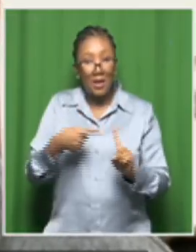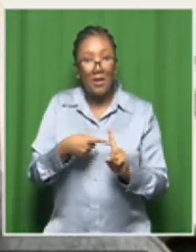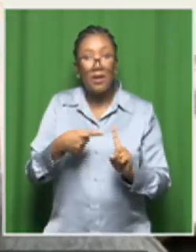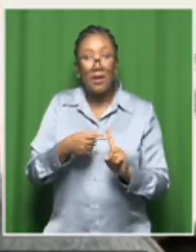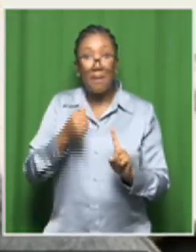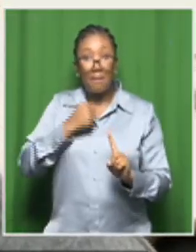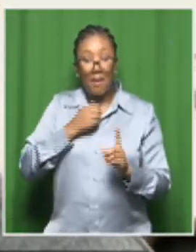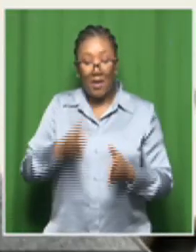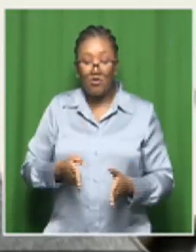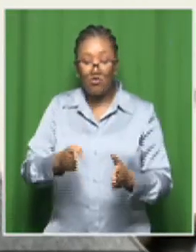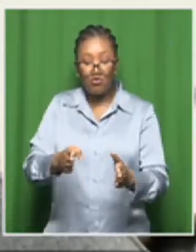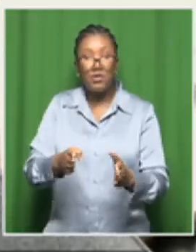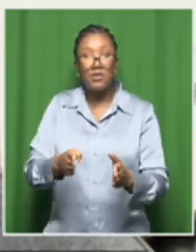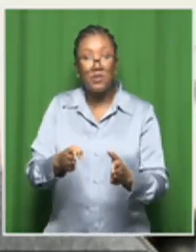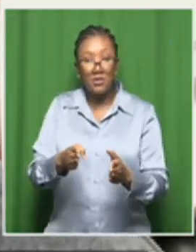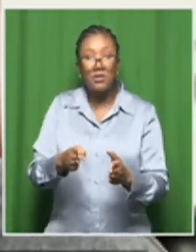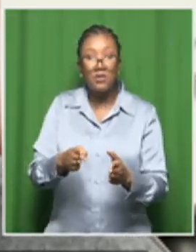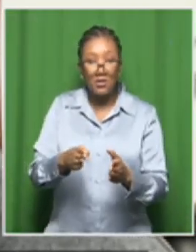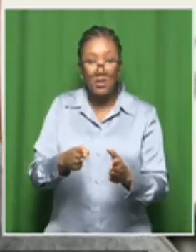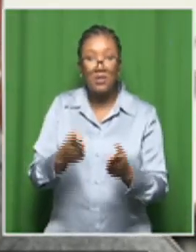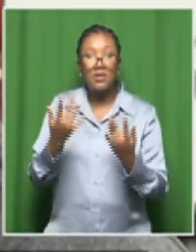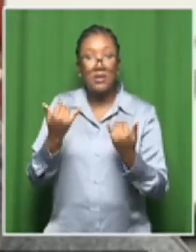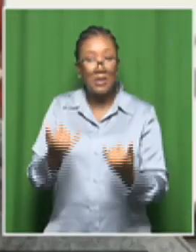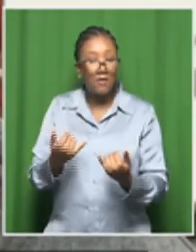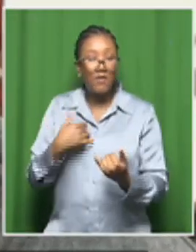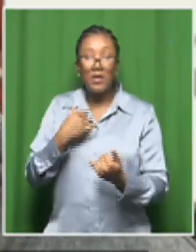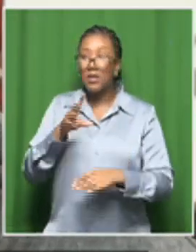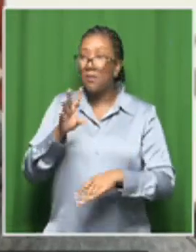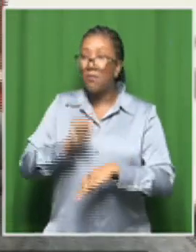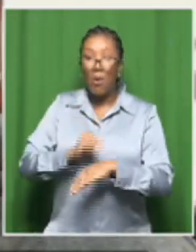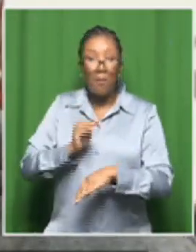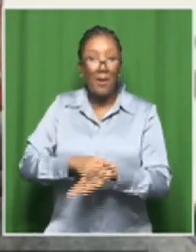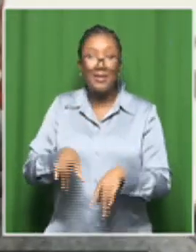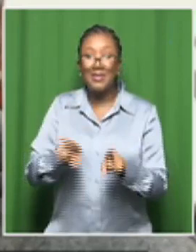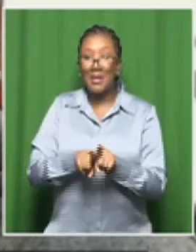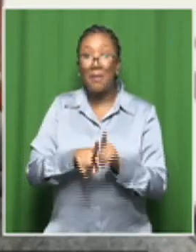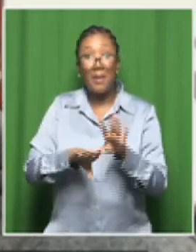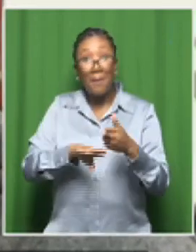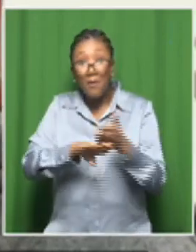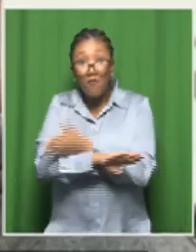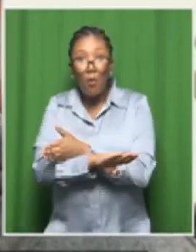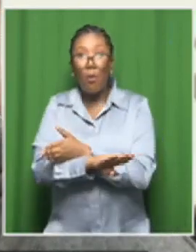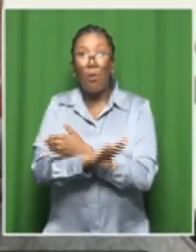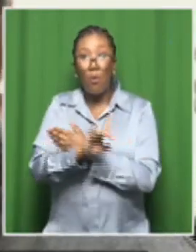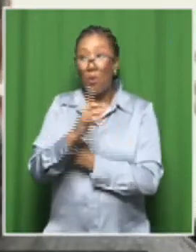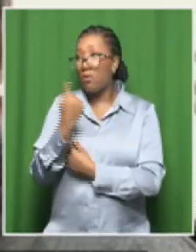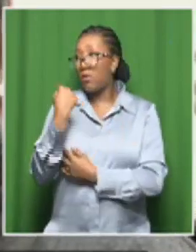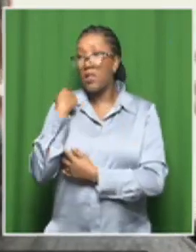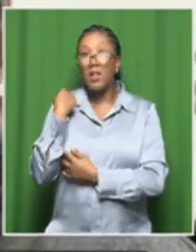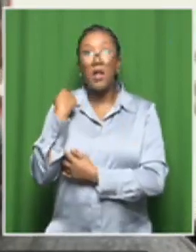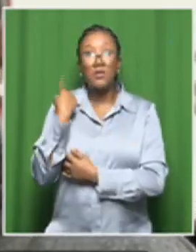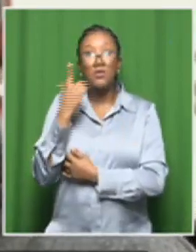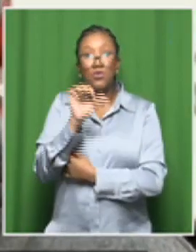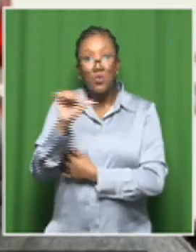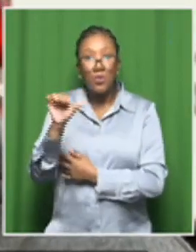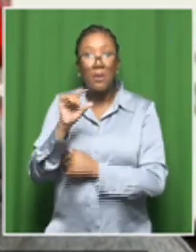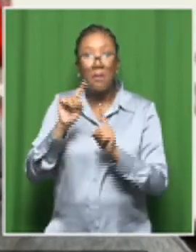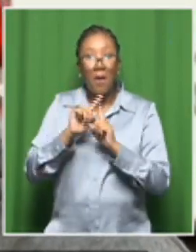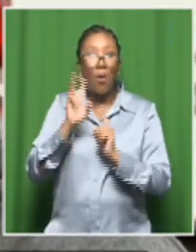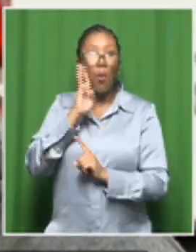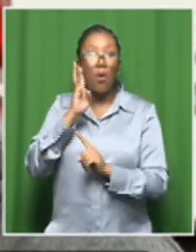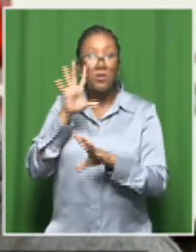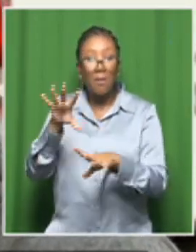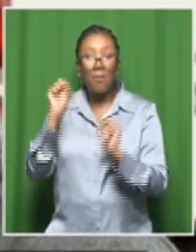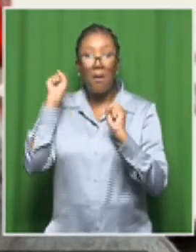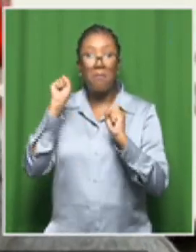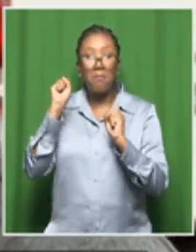Street, that's continuously having this problem. In fact, before the maintenance on Friday, there were intervals before that as